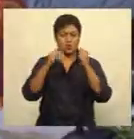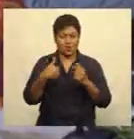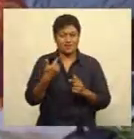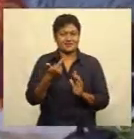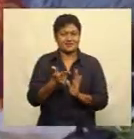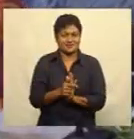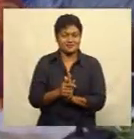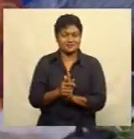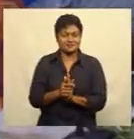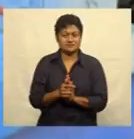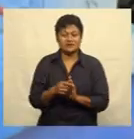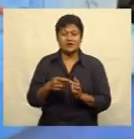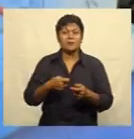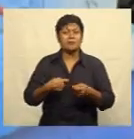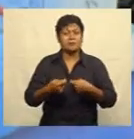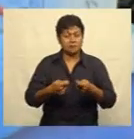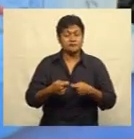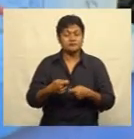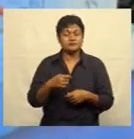stringent measures in place.